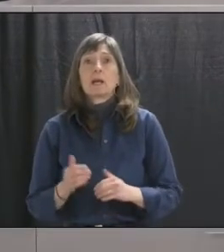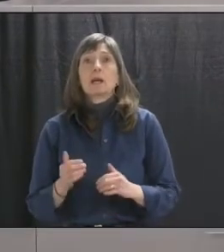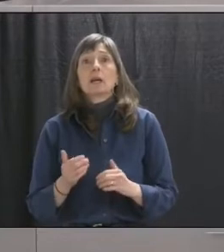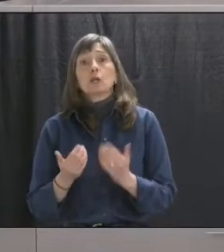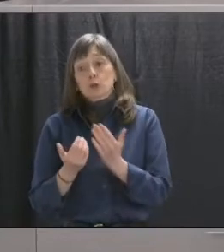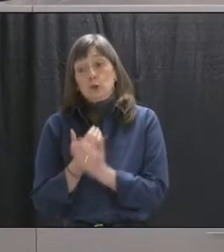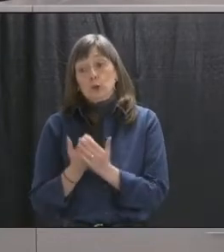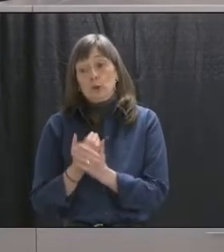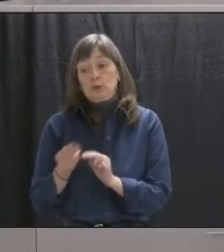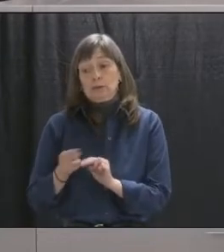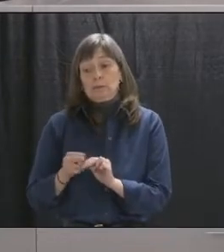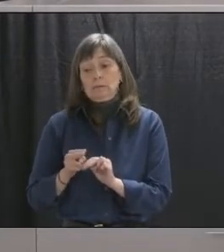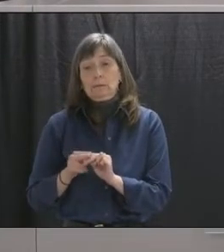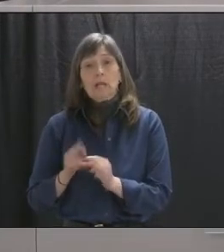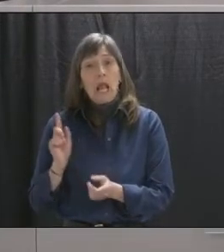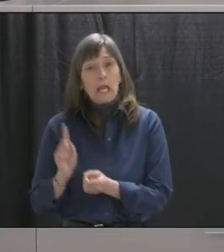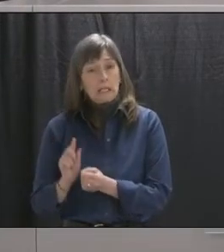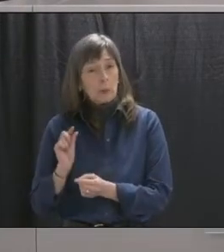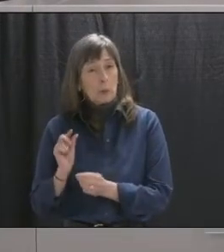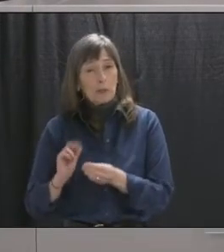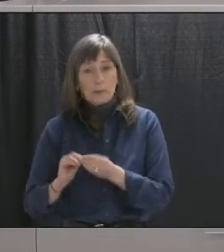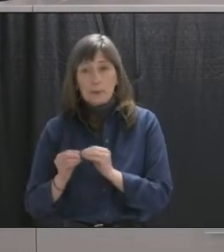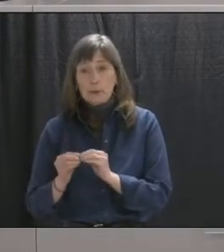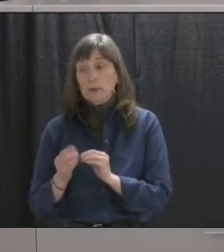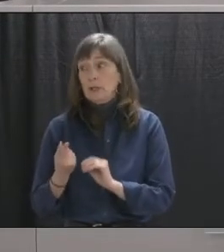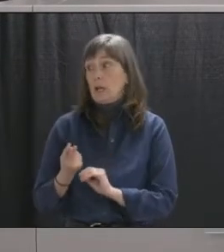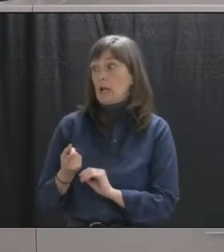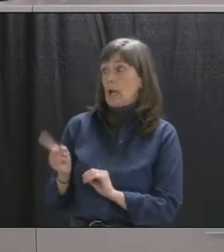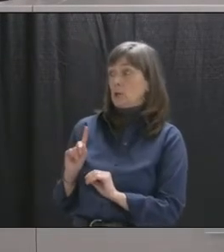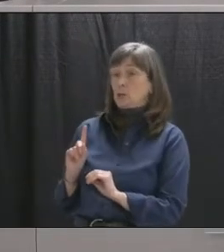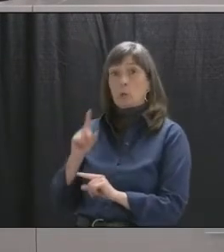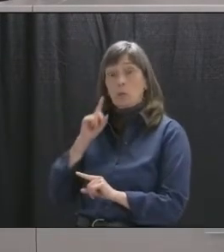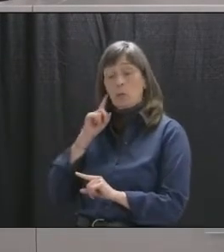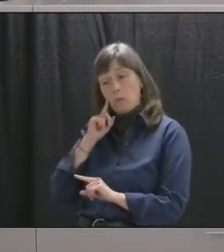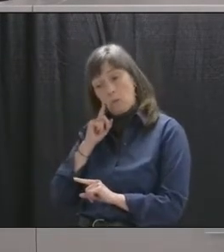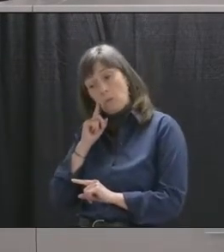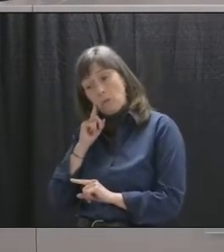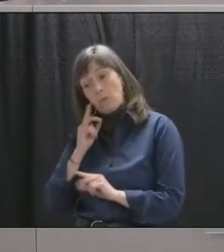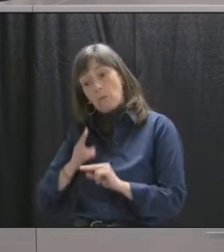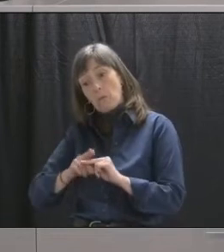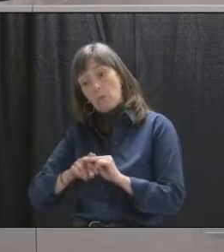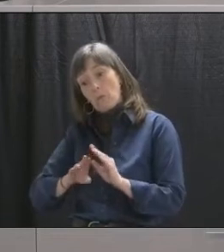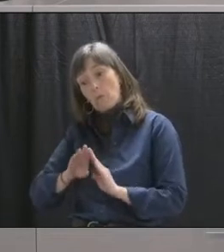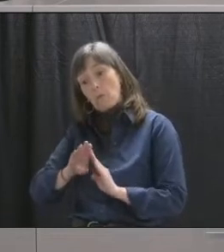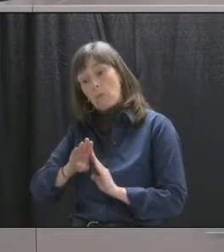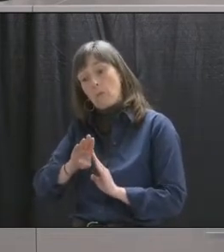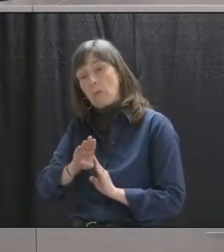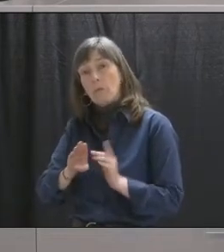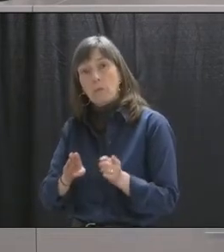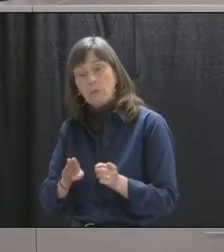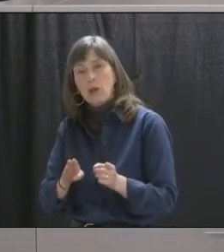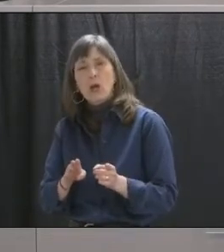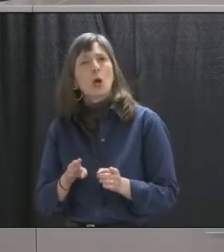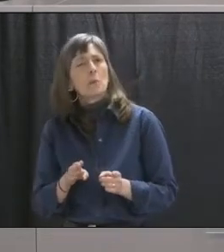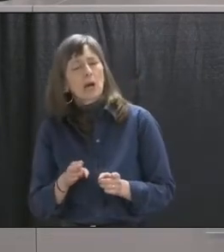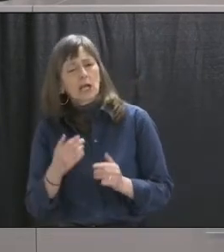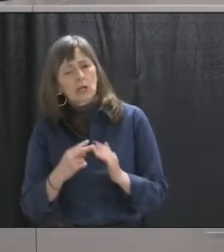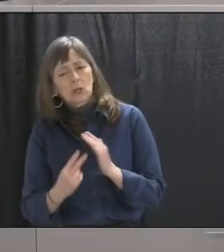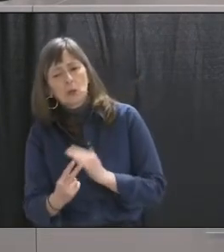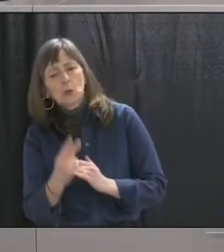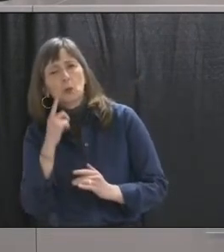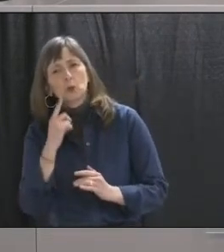decline. Even looking at last week's models that were showing cases should continue to rise. You've been talking a lot about a surge. Where is the